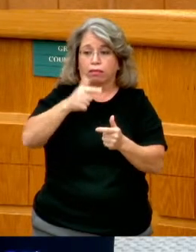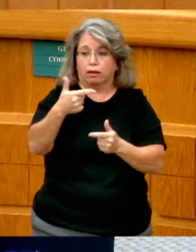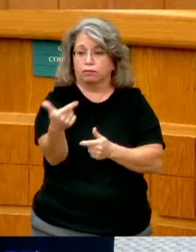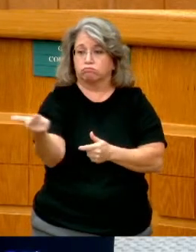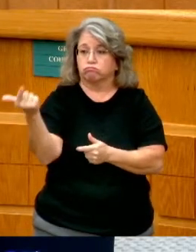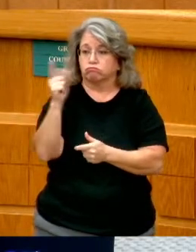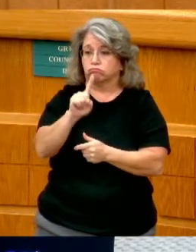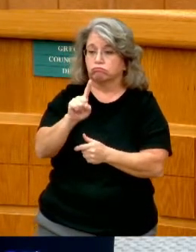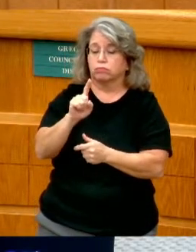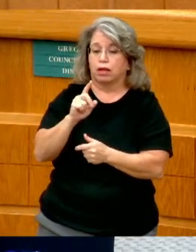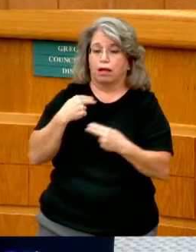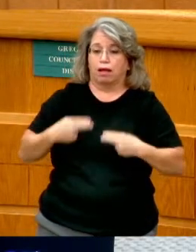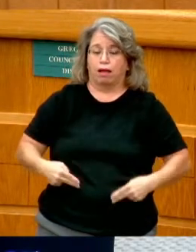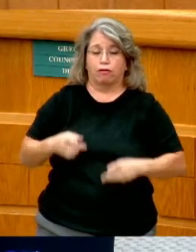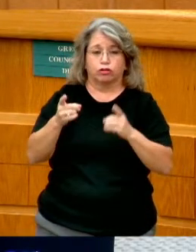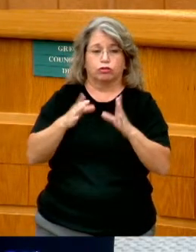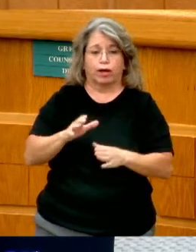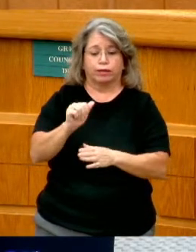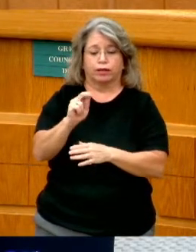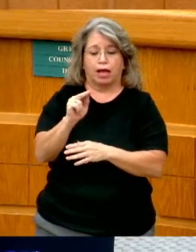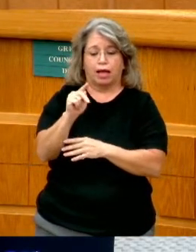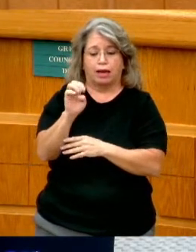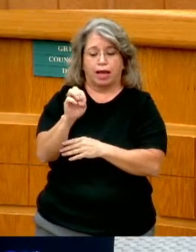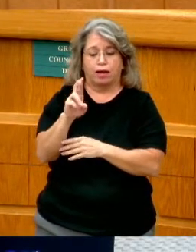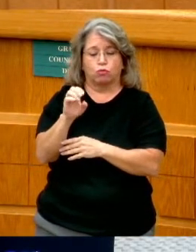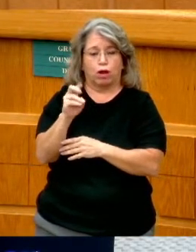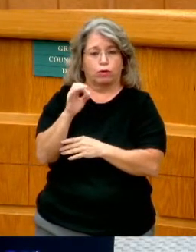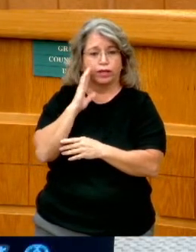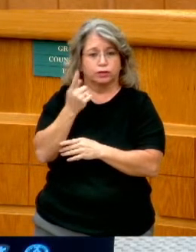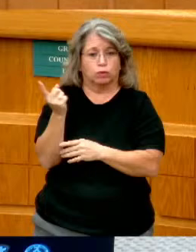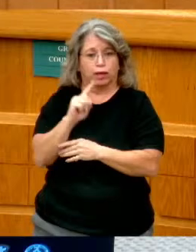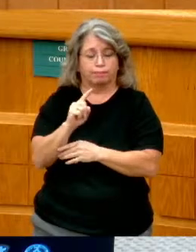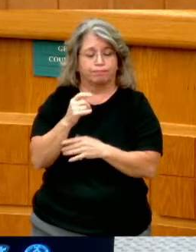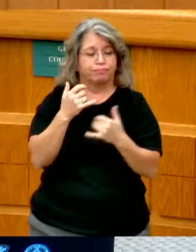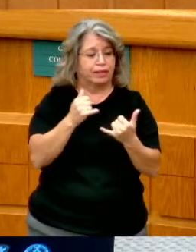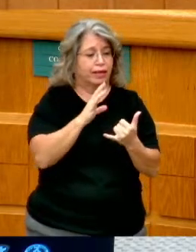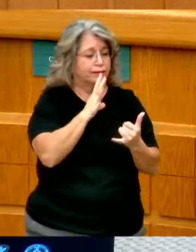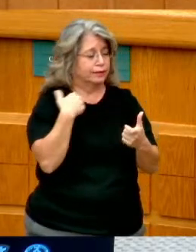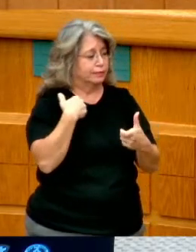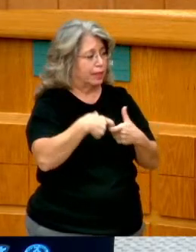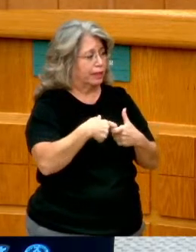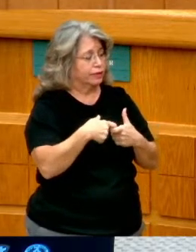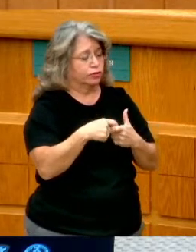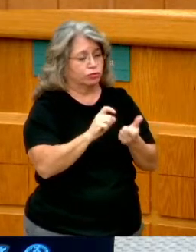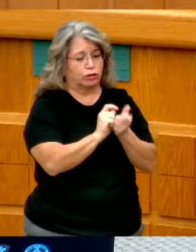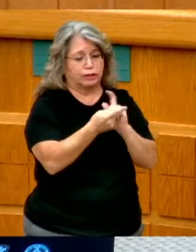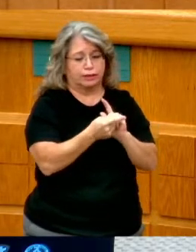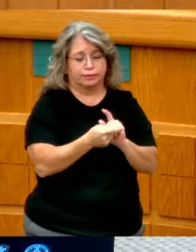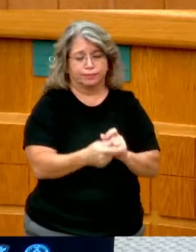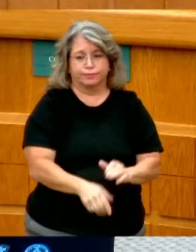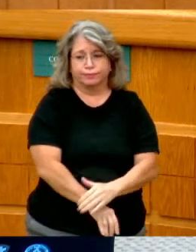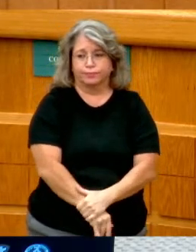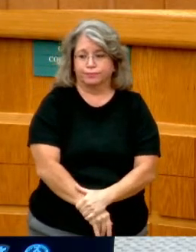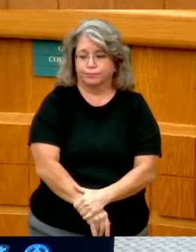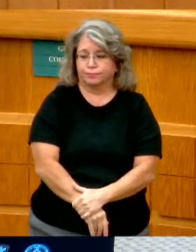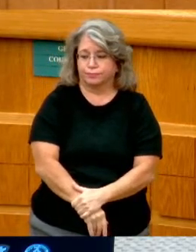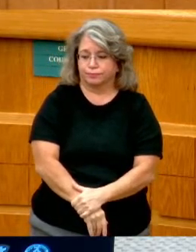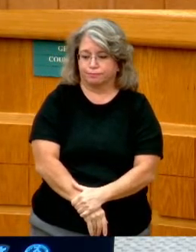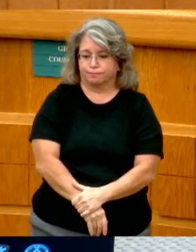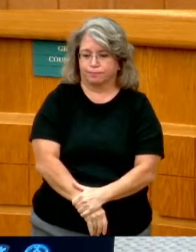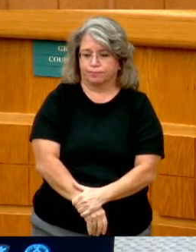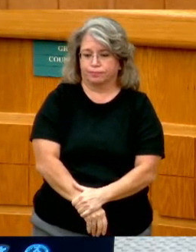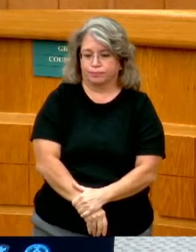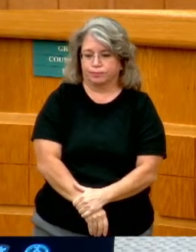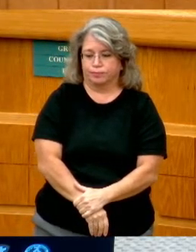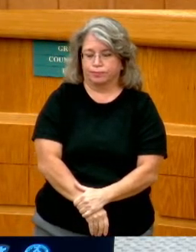Rodriguez. Primero quiero agradecer al Hospital Infantil Driscoll al llevar a cabo una clínica de vacunación para más personas en nuestra área. Su